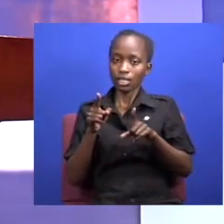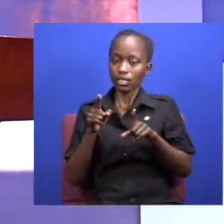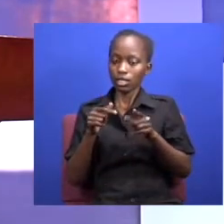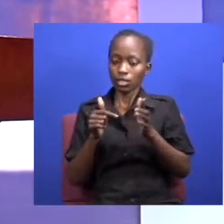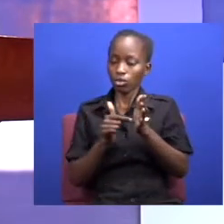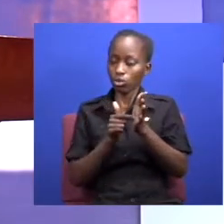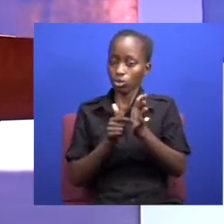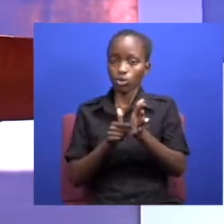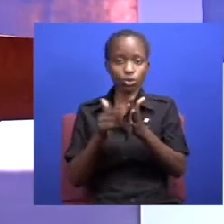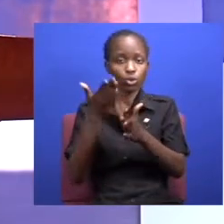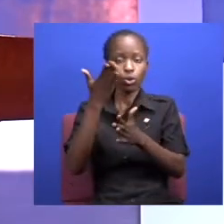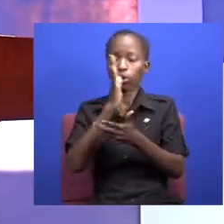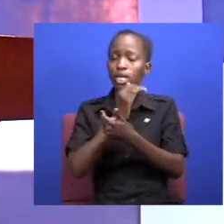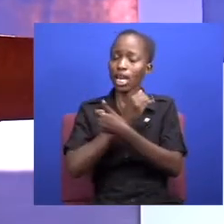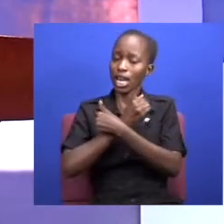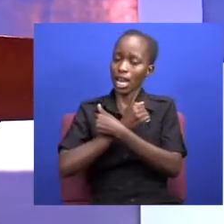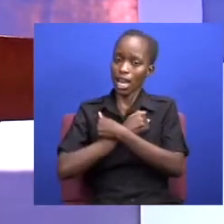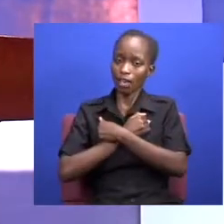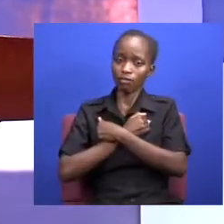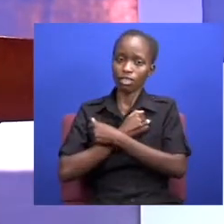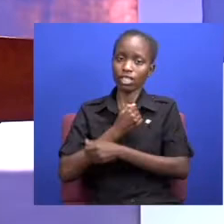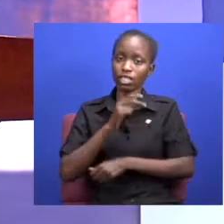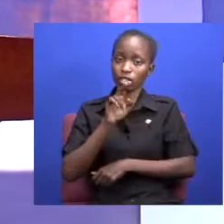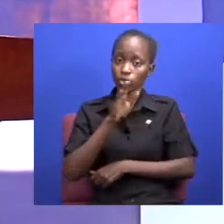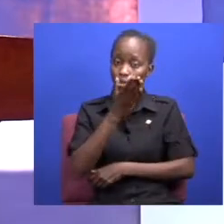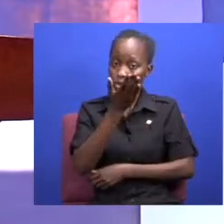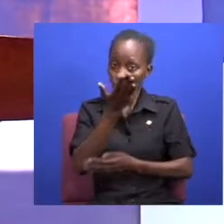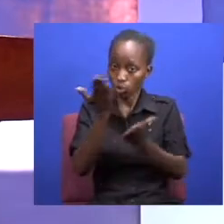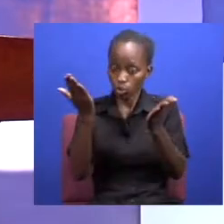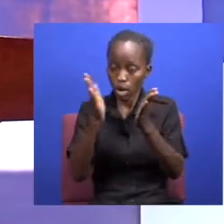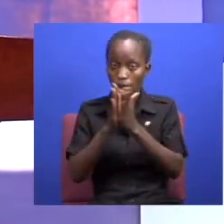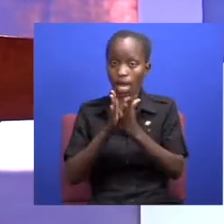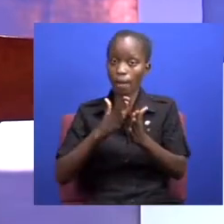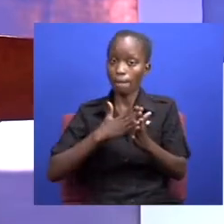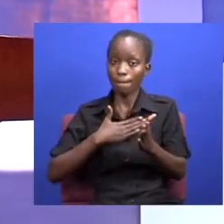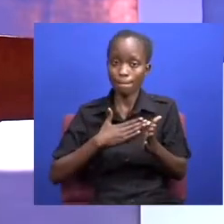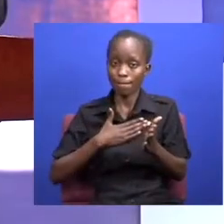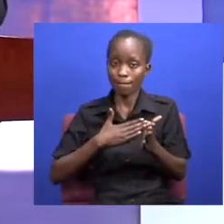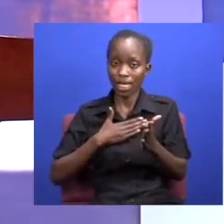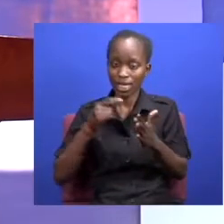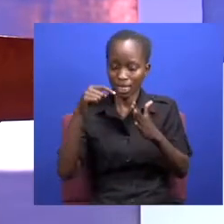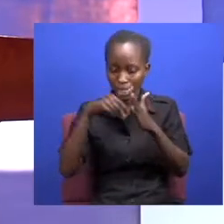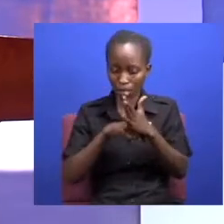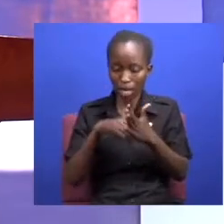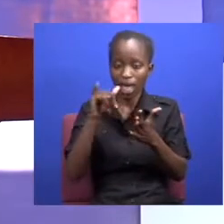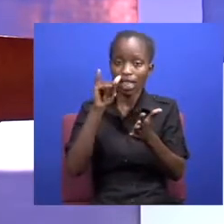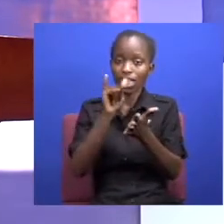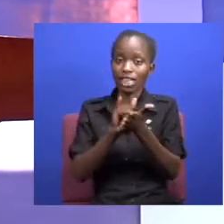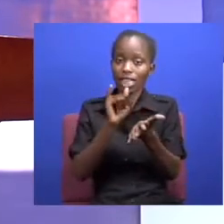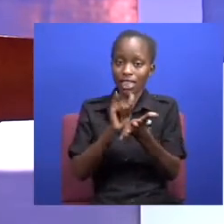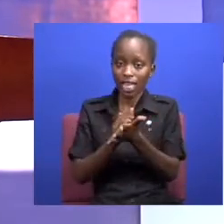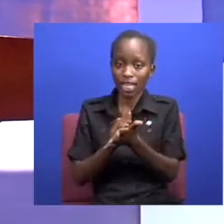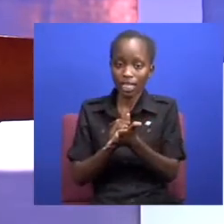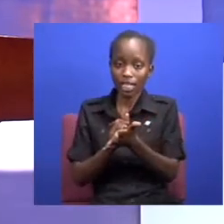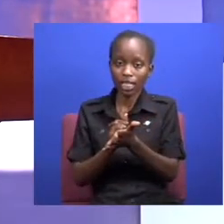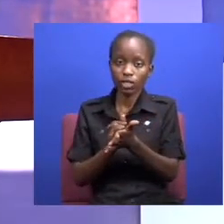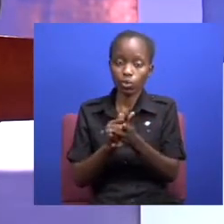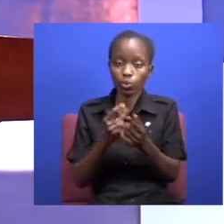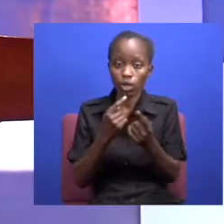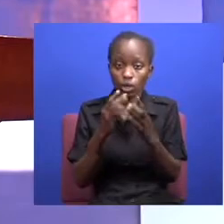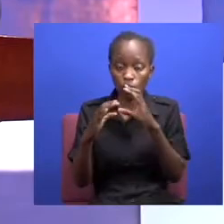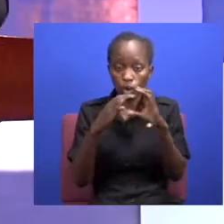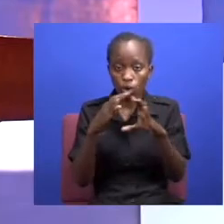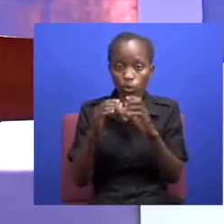of God's love. He loves you so much. He loves me so much that he reveals his words to me in